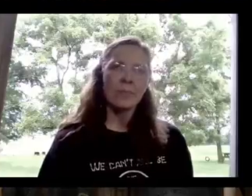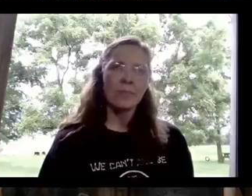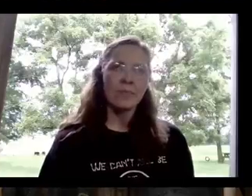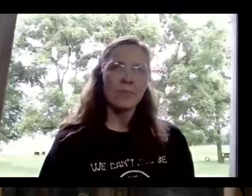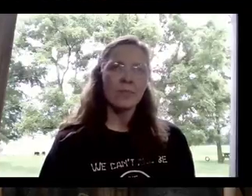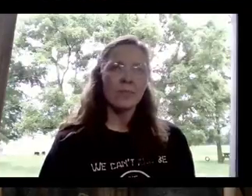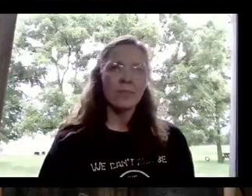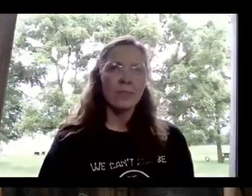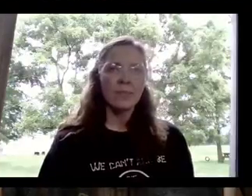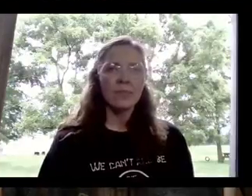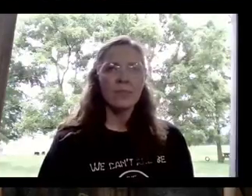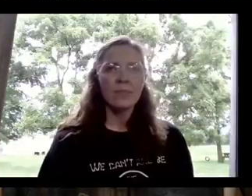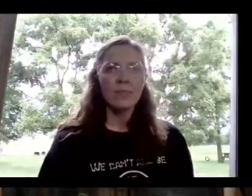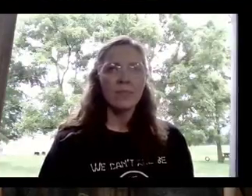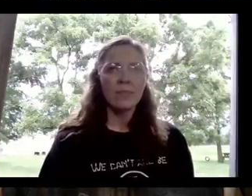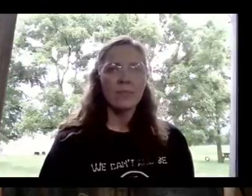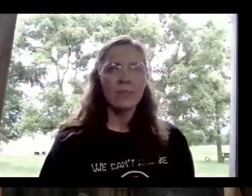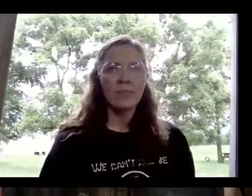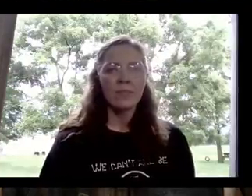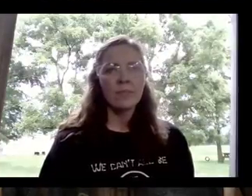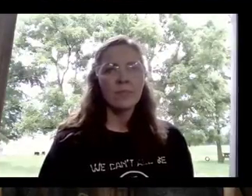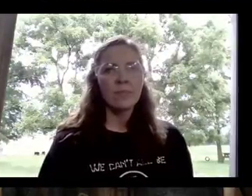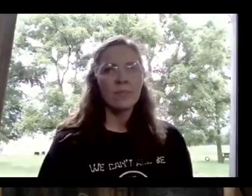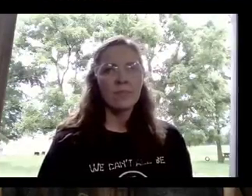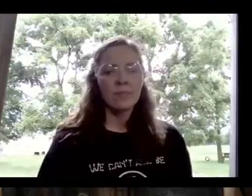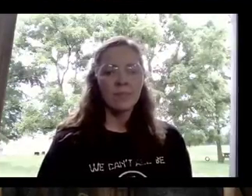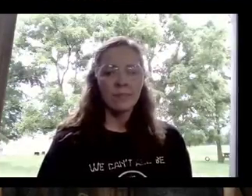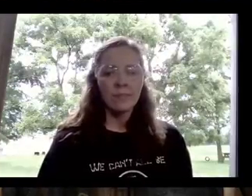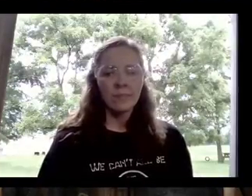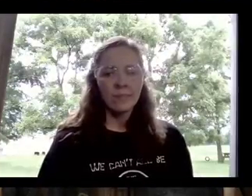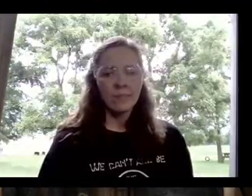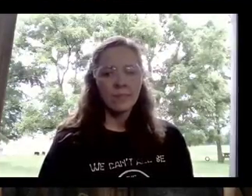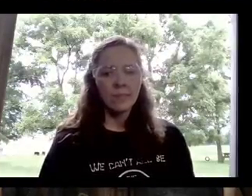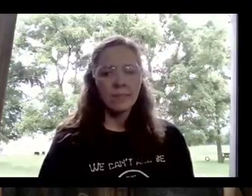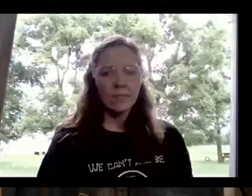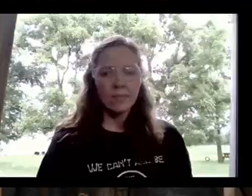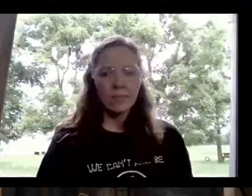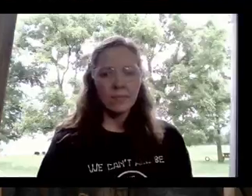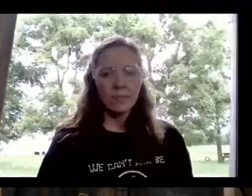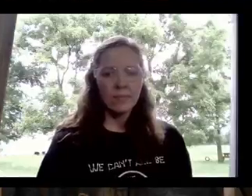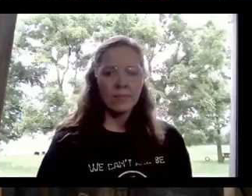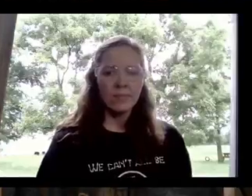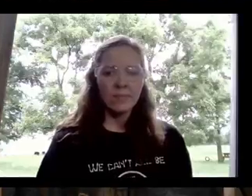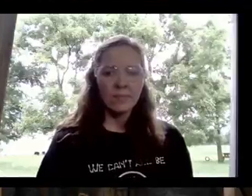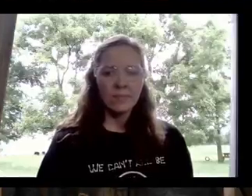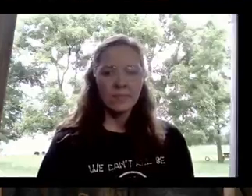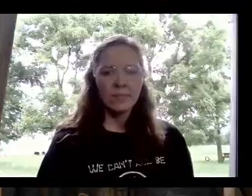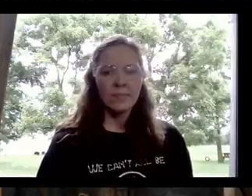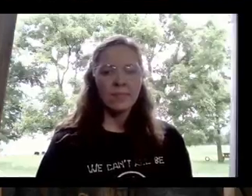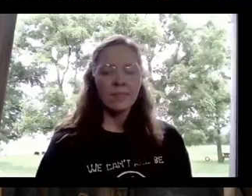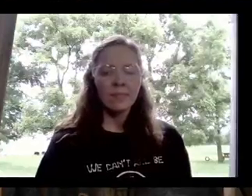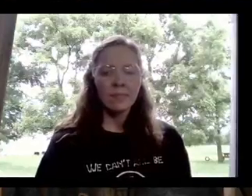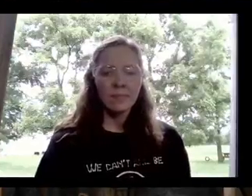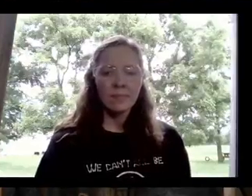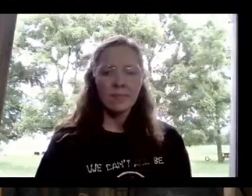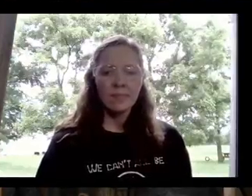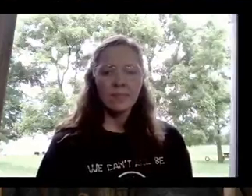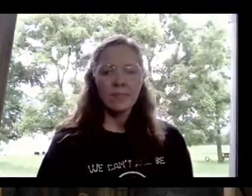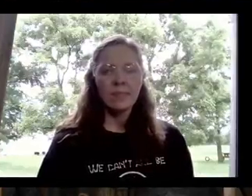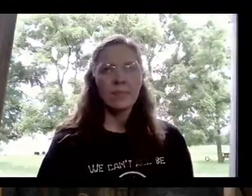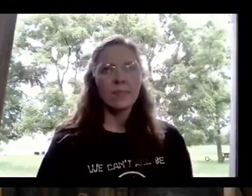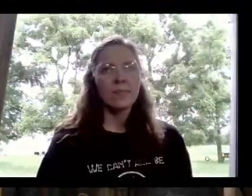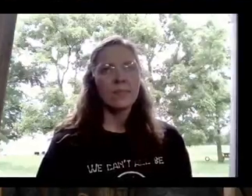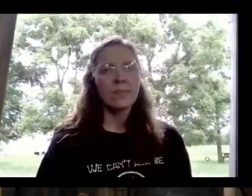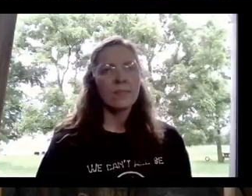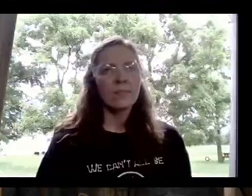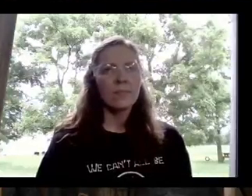mention about that is, so the work that I do is varied. It's really a variety. I have everything from custom hammers